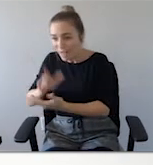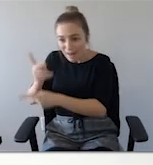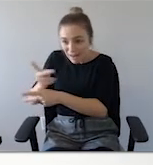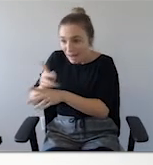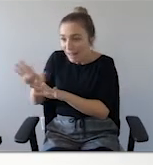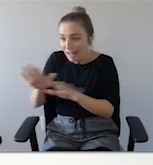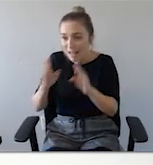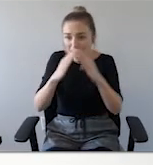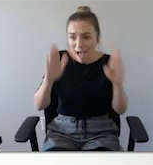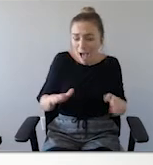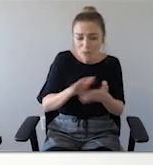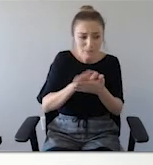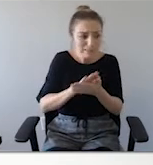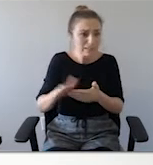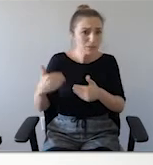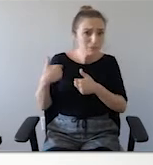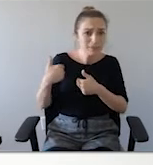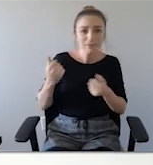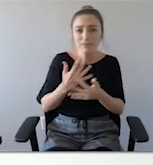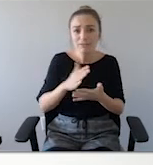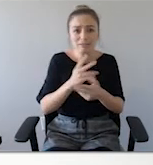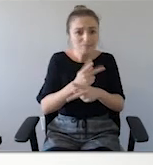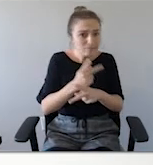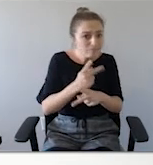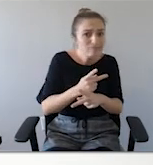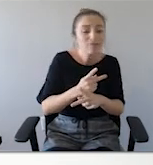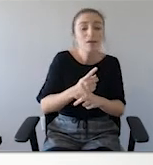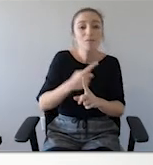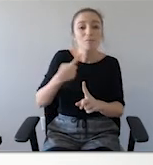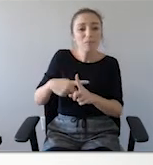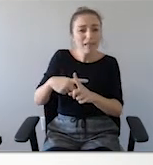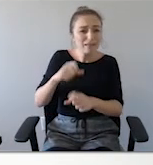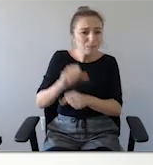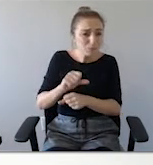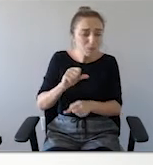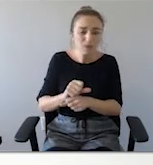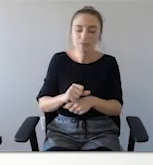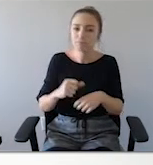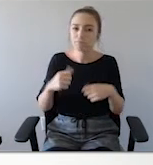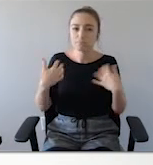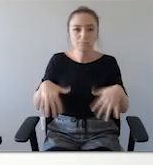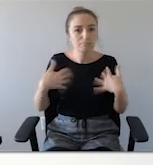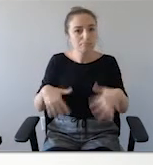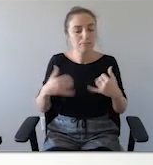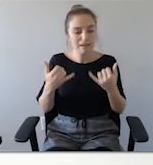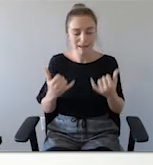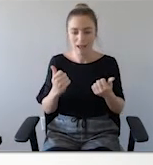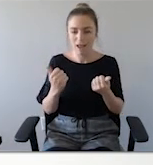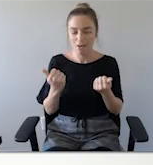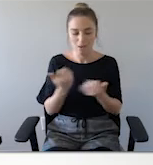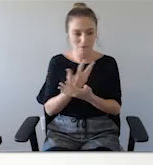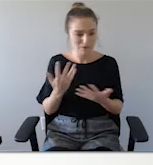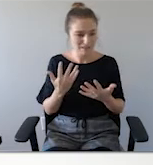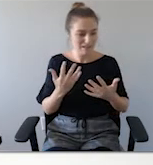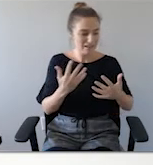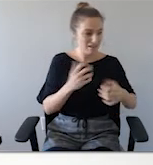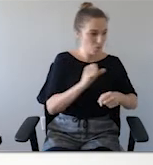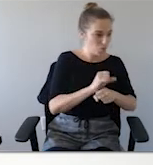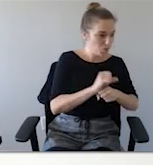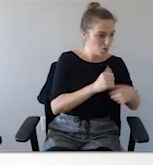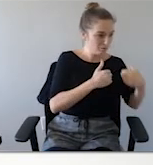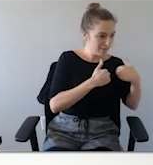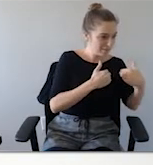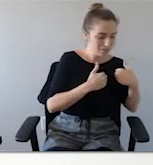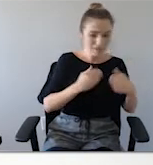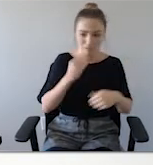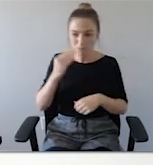the house, and how complicated it is now. The waters get muddied into where's my job